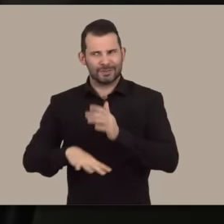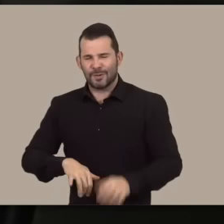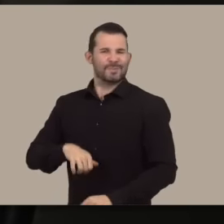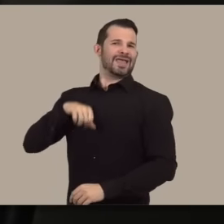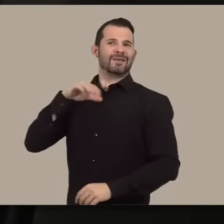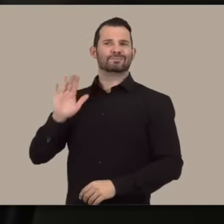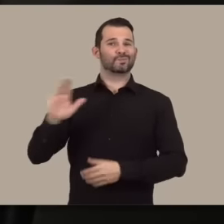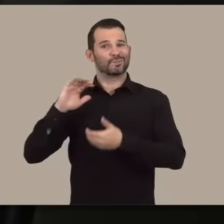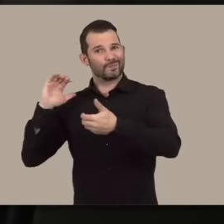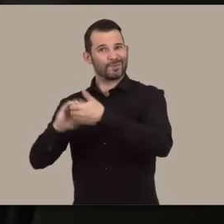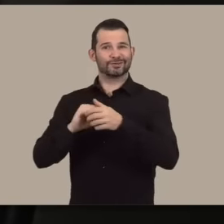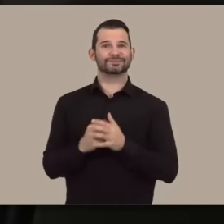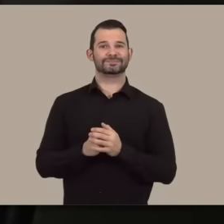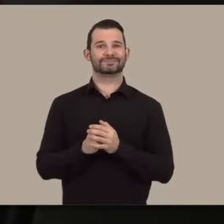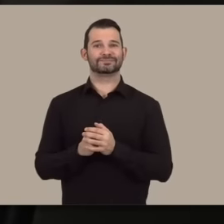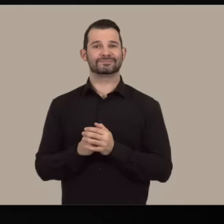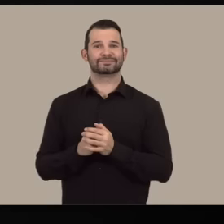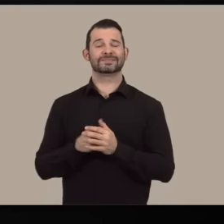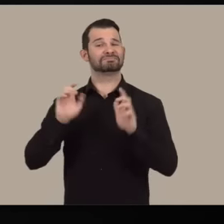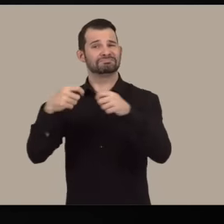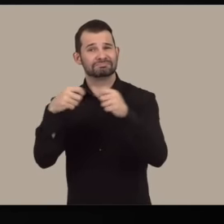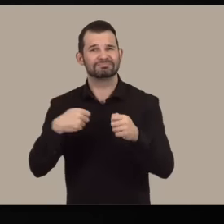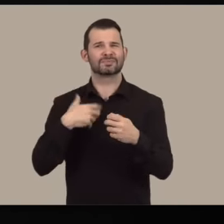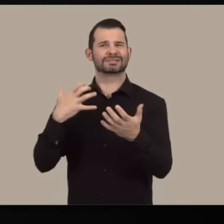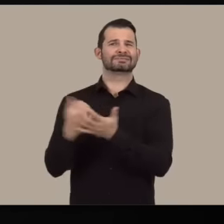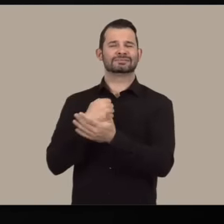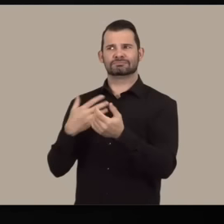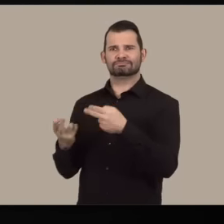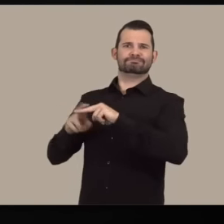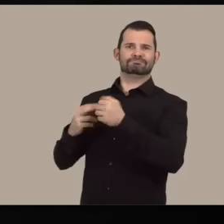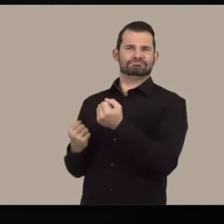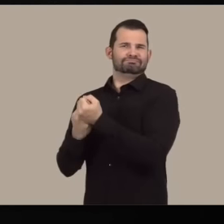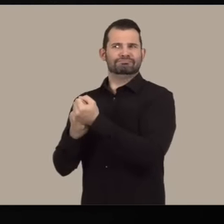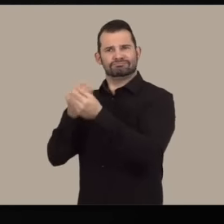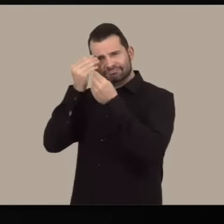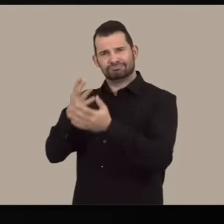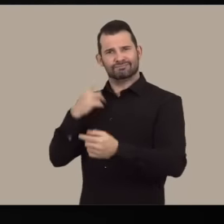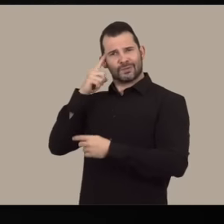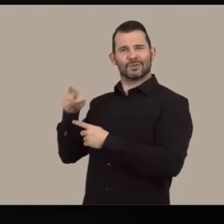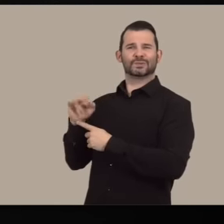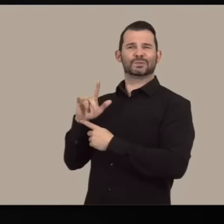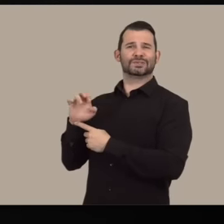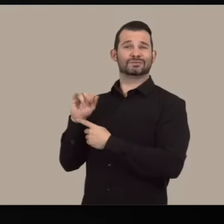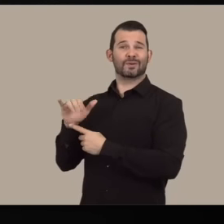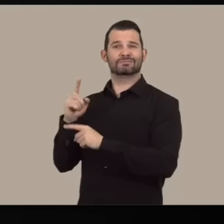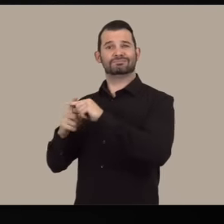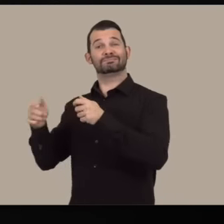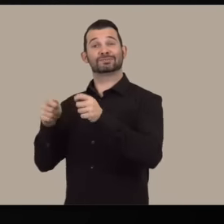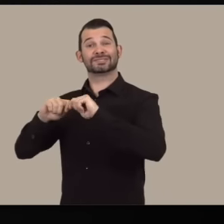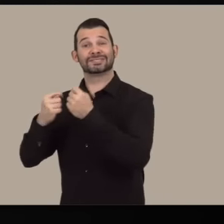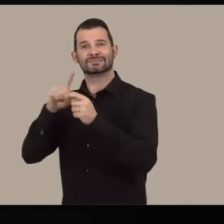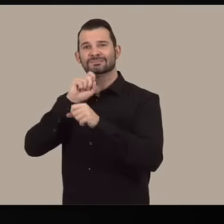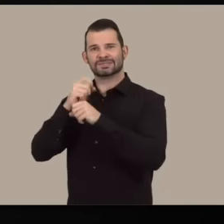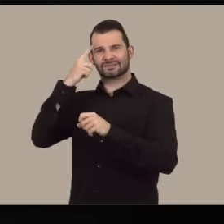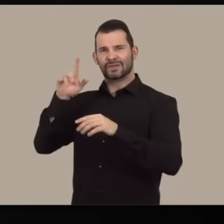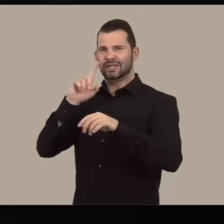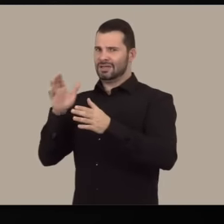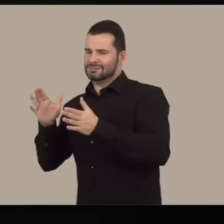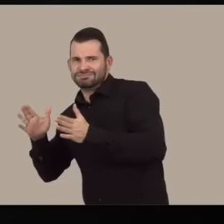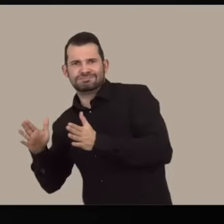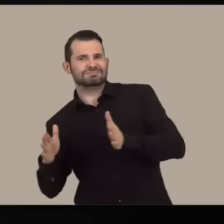proud to be your partners. In closing, I would like to reinforce my support for Julie Roy and her management team for the